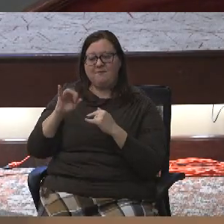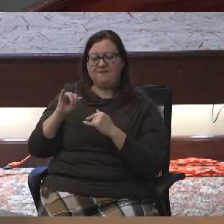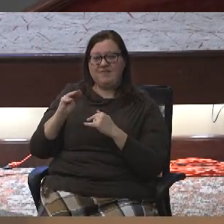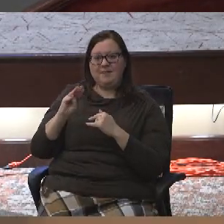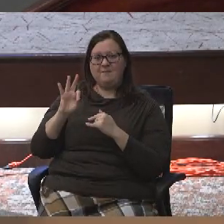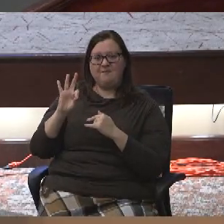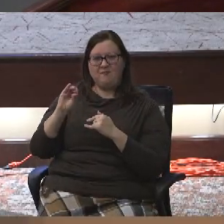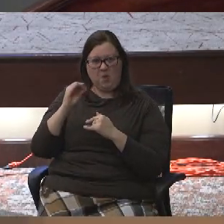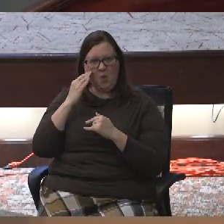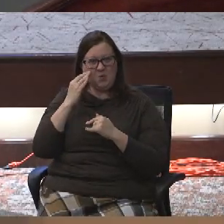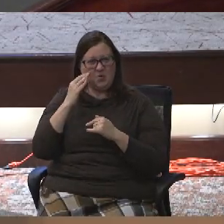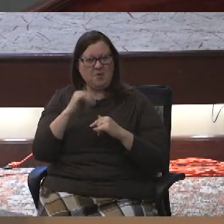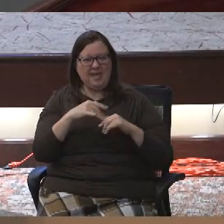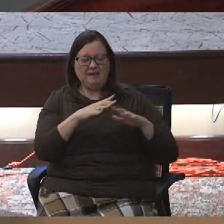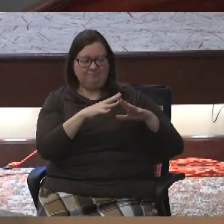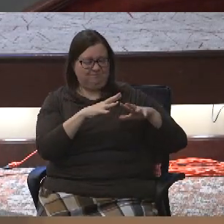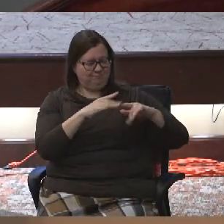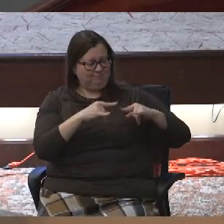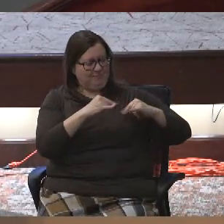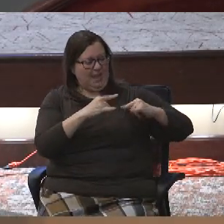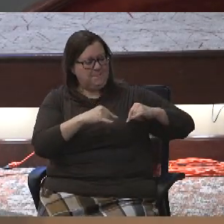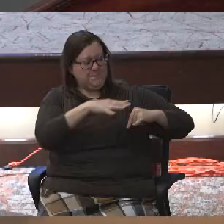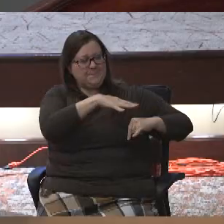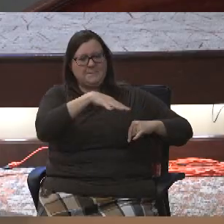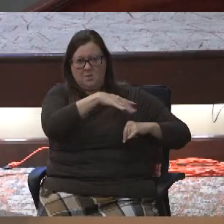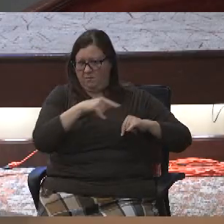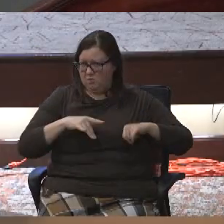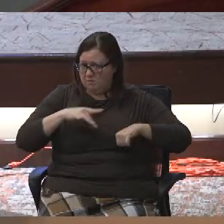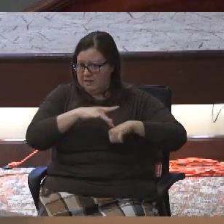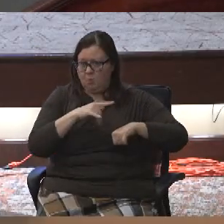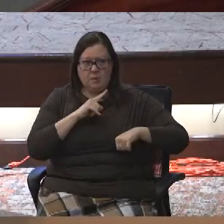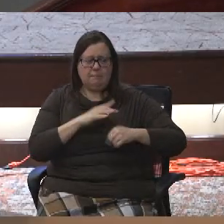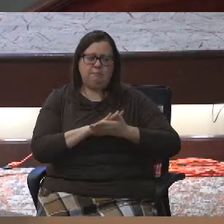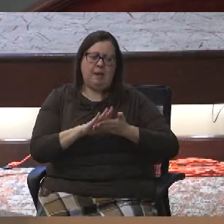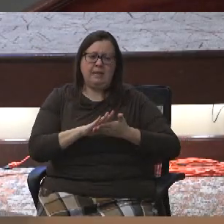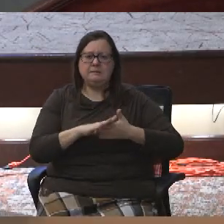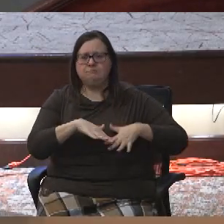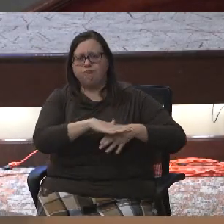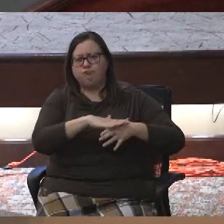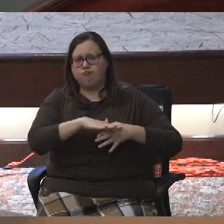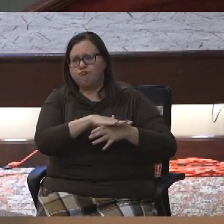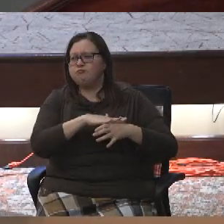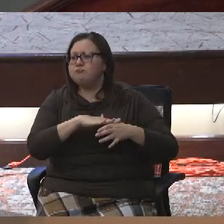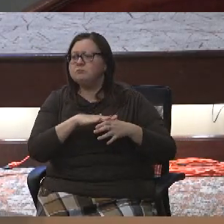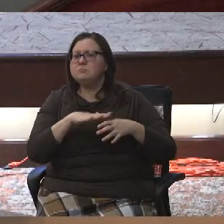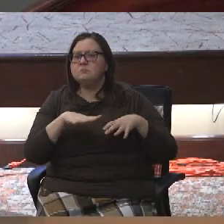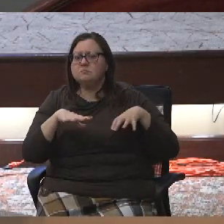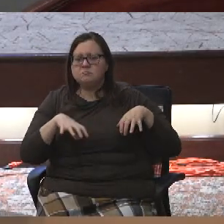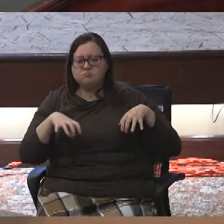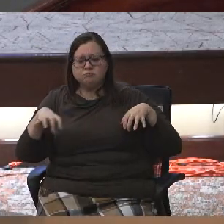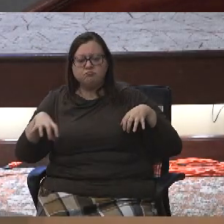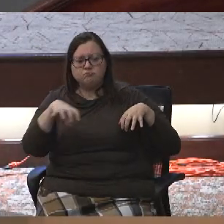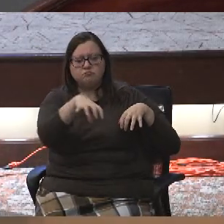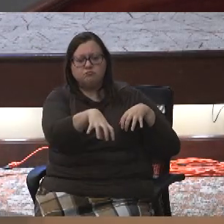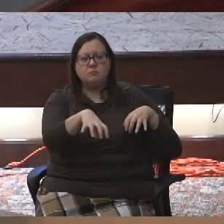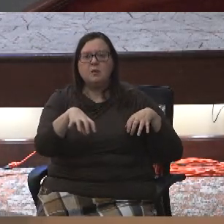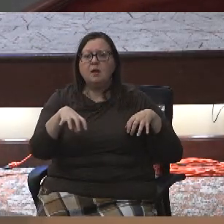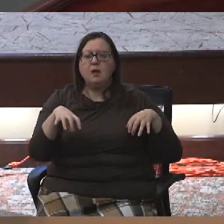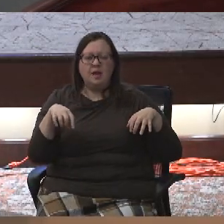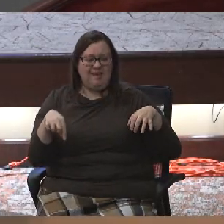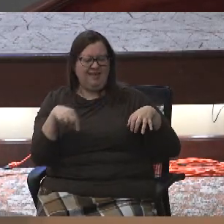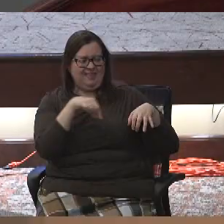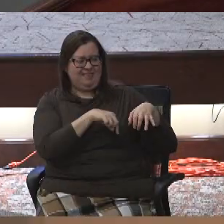the new kind of campgrounds over there. I don't know if y'all been there, but it's a nice campgrounds, and Andrew Schmeltikoff and Joe Beard also